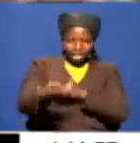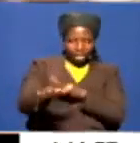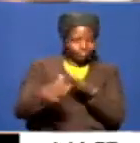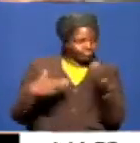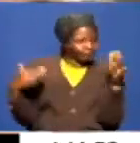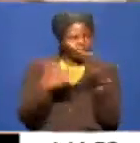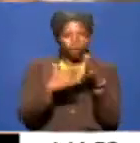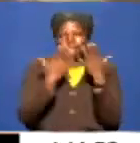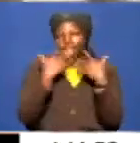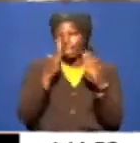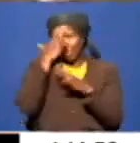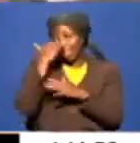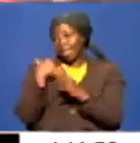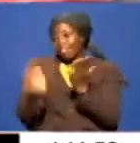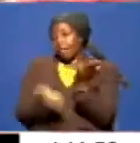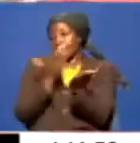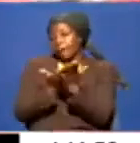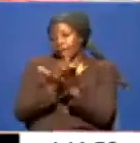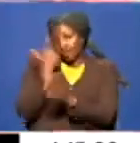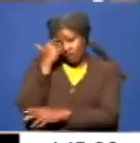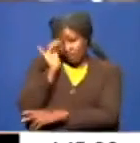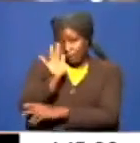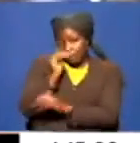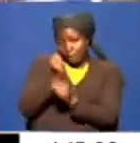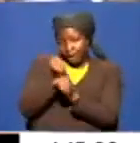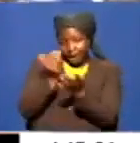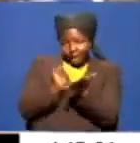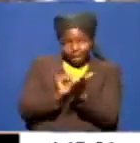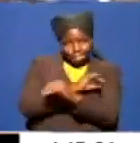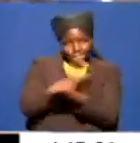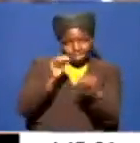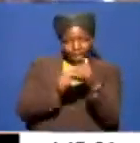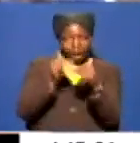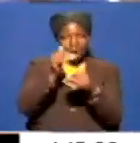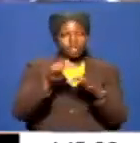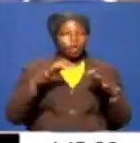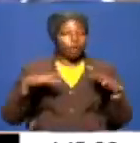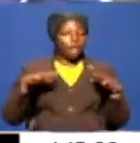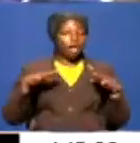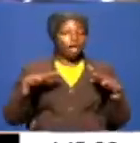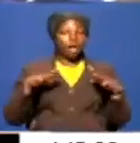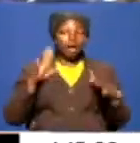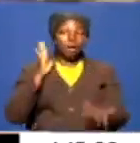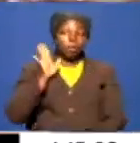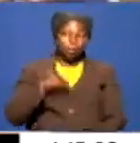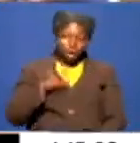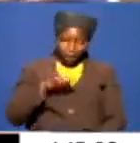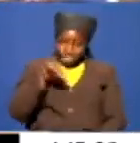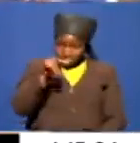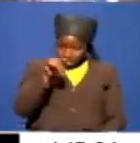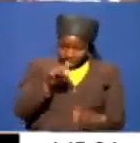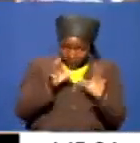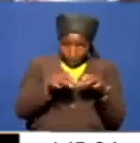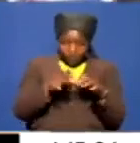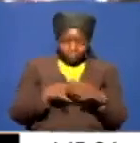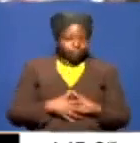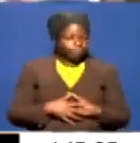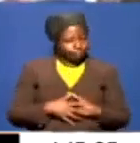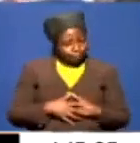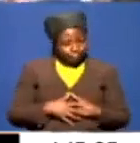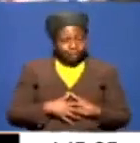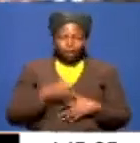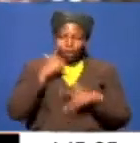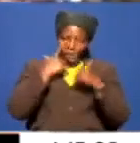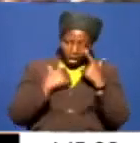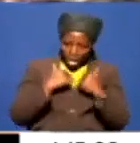to reapply for their jobs after the holiday break. Wamama kwa hii kampuni wanalia sana. Wakipewa maternity leave